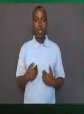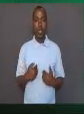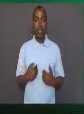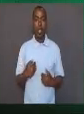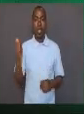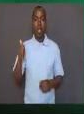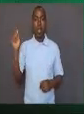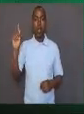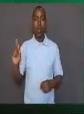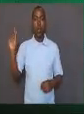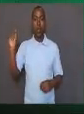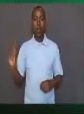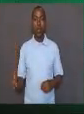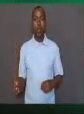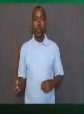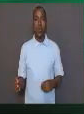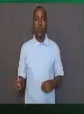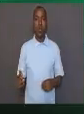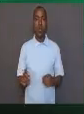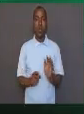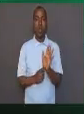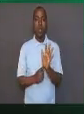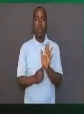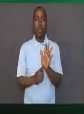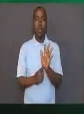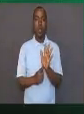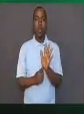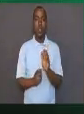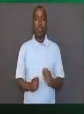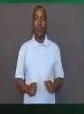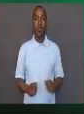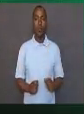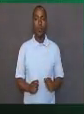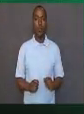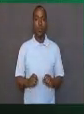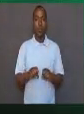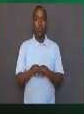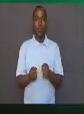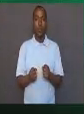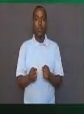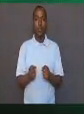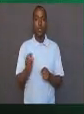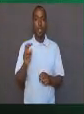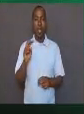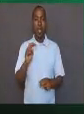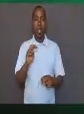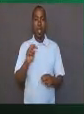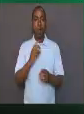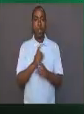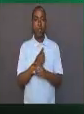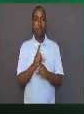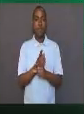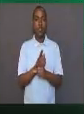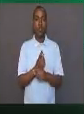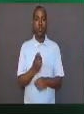is environmentally friendly. It breaks down naturally within 2 days